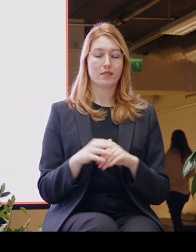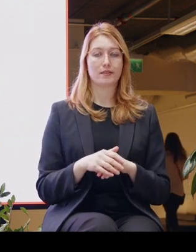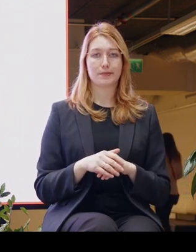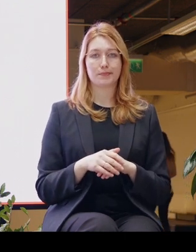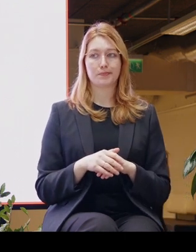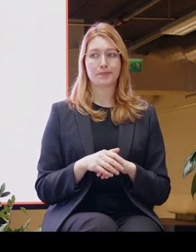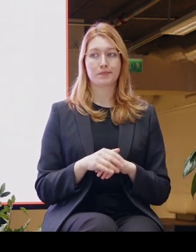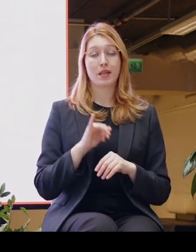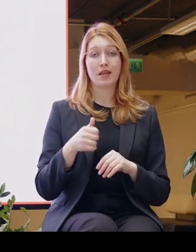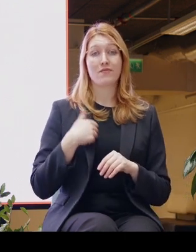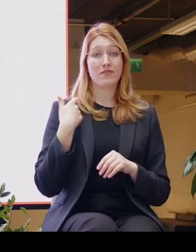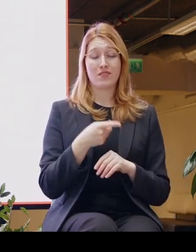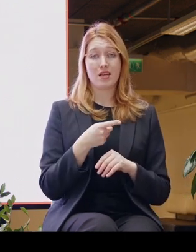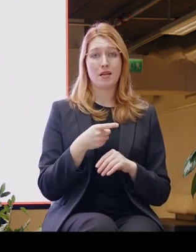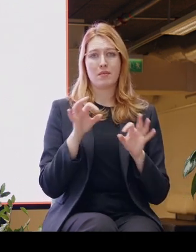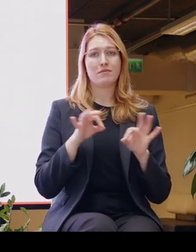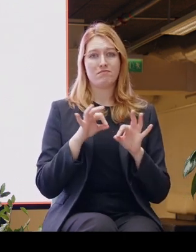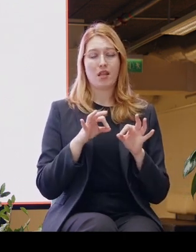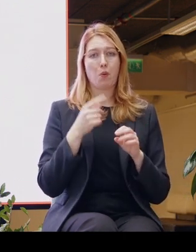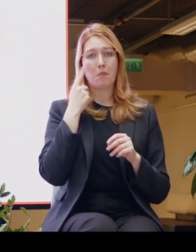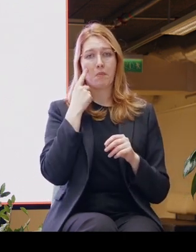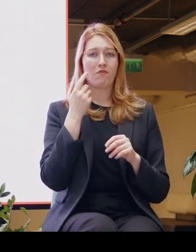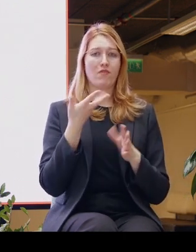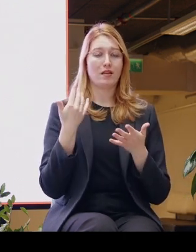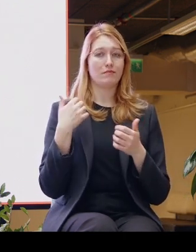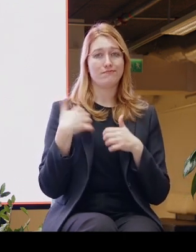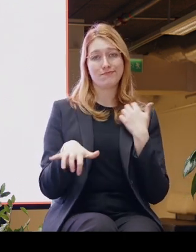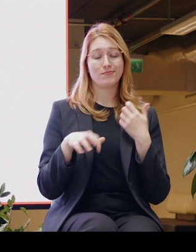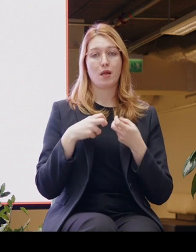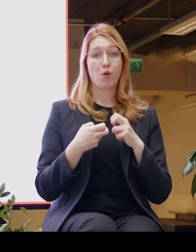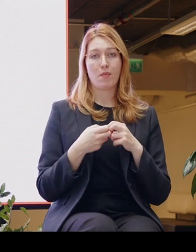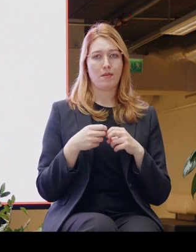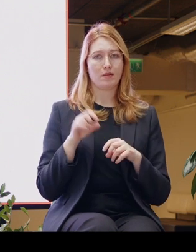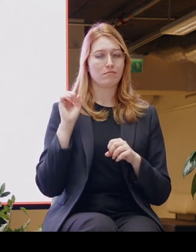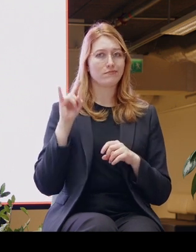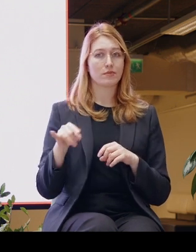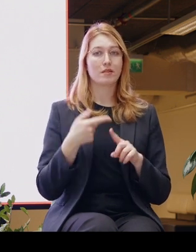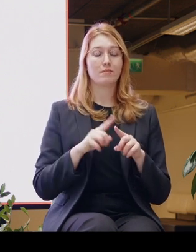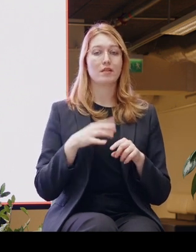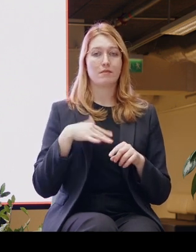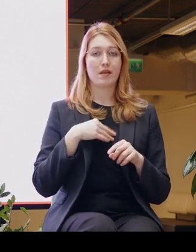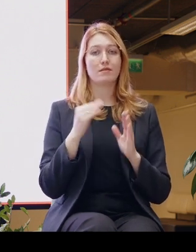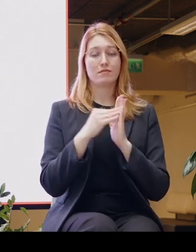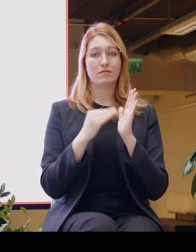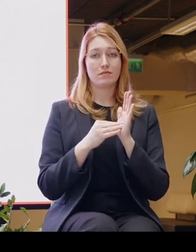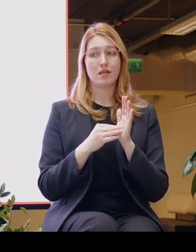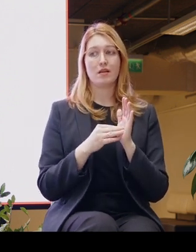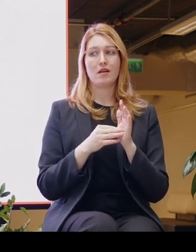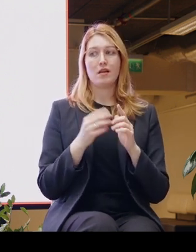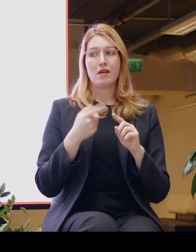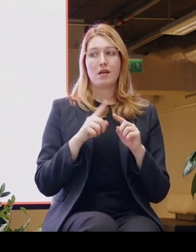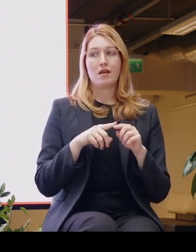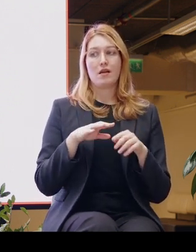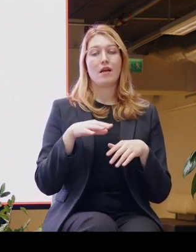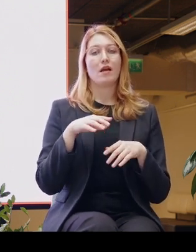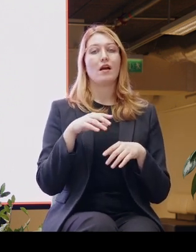If the company does not eliminate the problems, we have the right to issue the injunction and give out the dates when